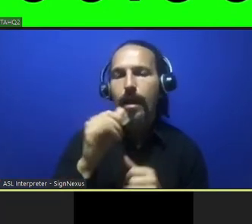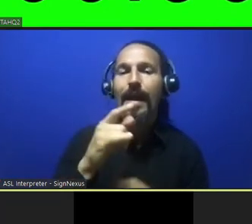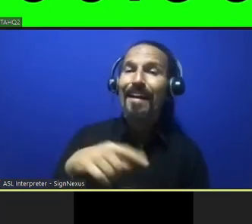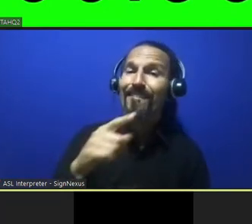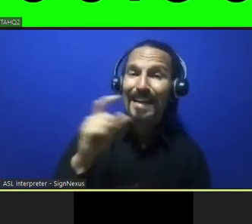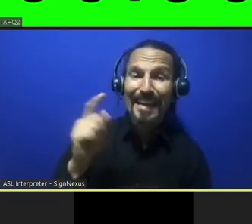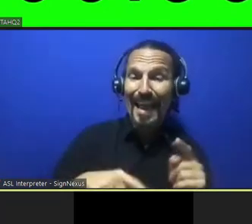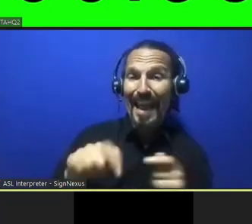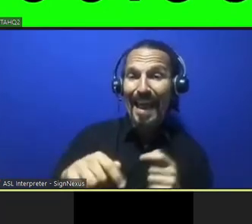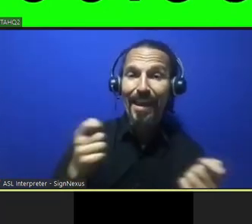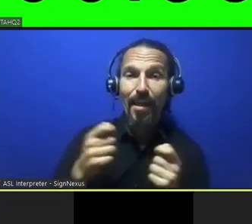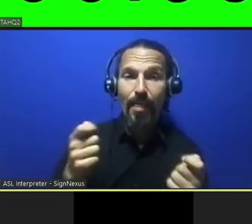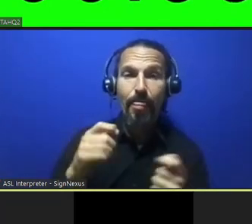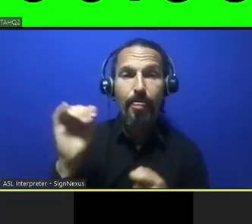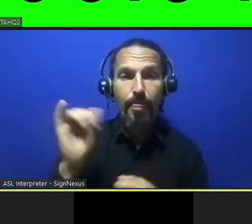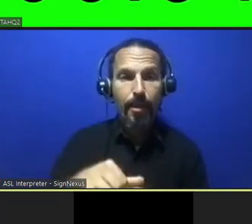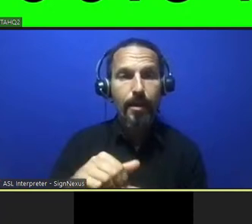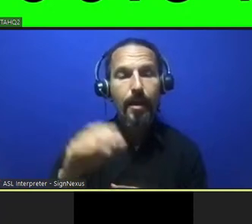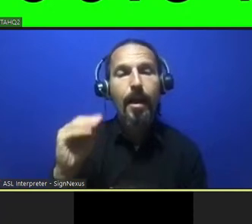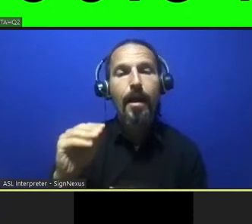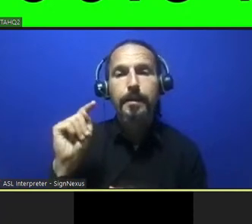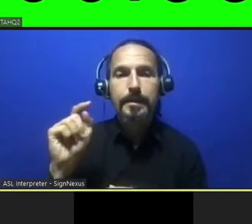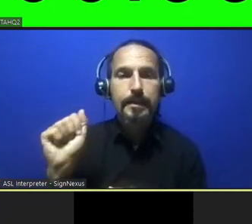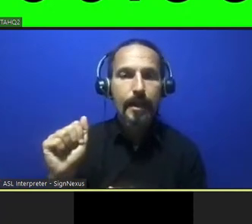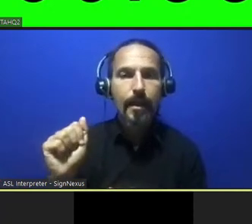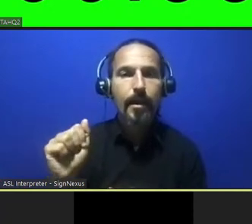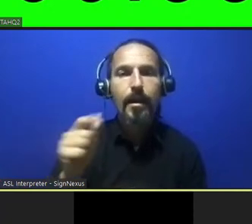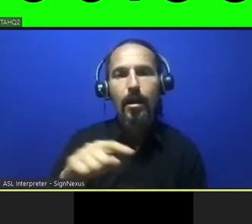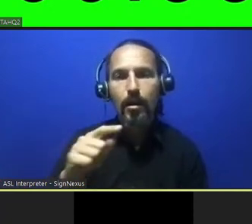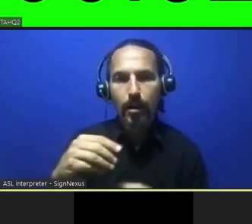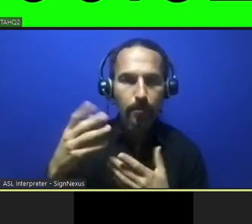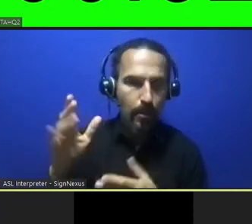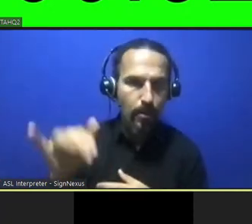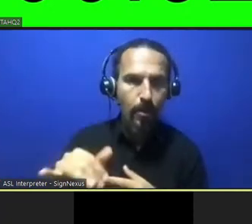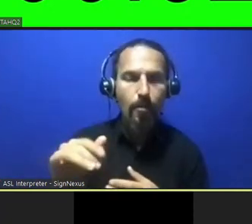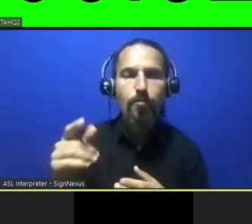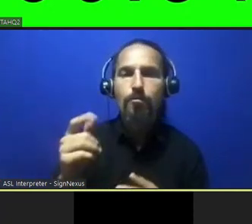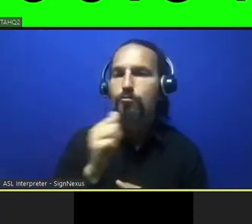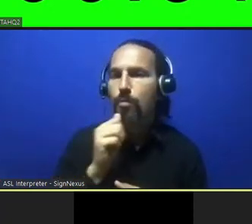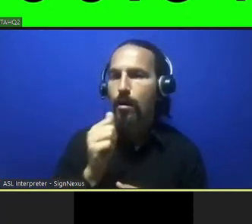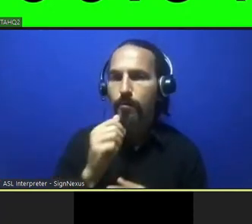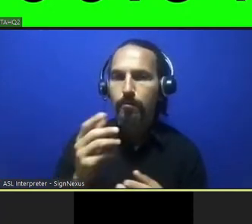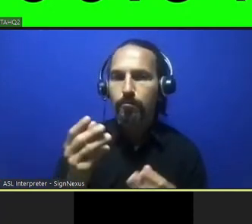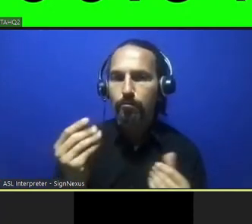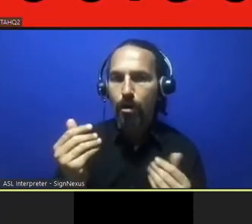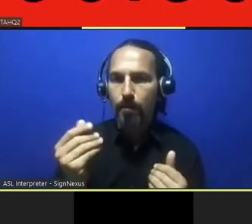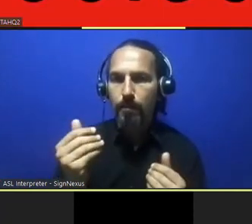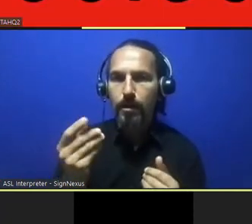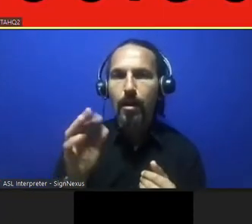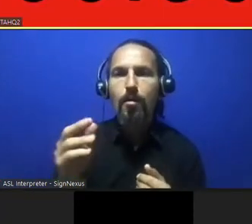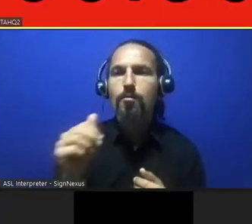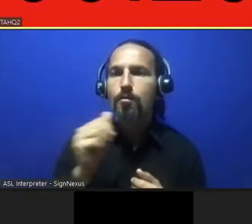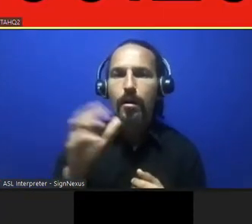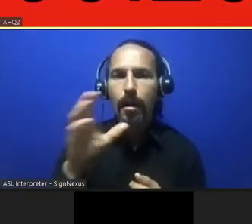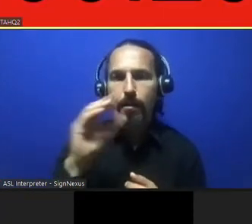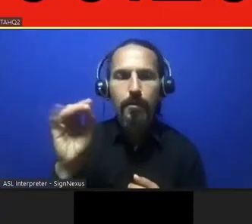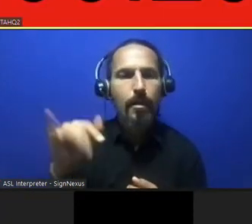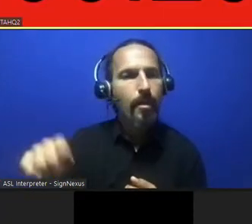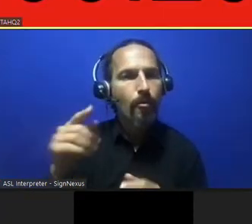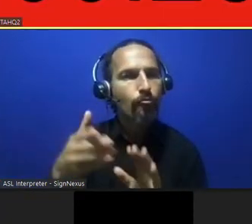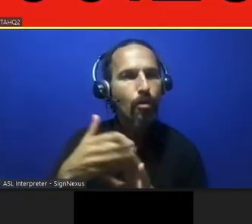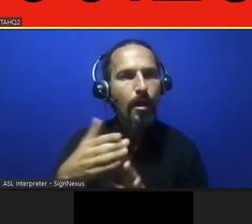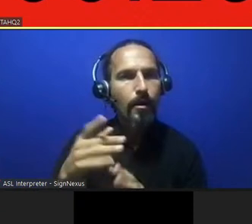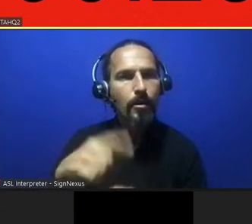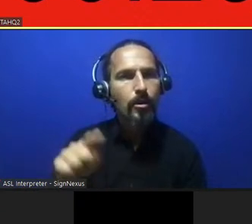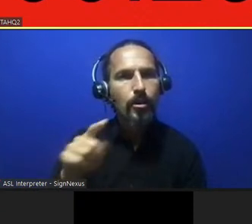handle the um handle the mtas just give it up to private property i mean to private companies let them run it since you guys